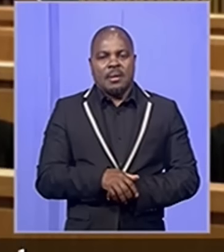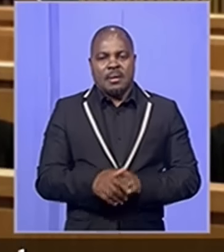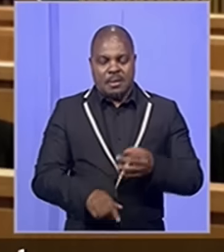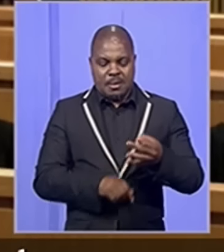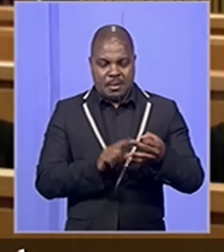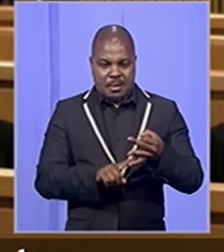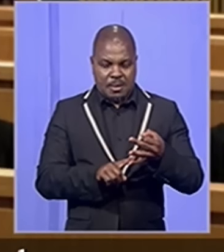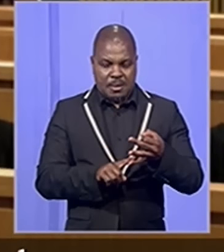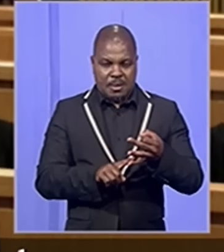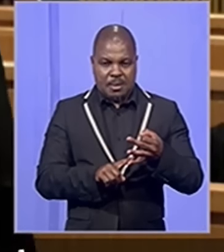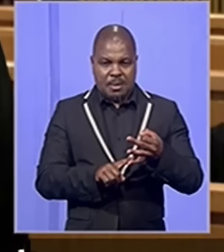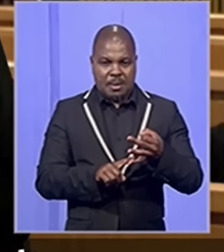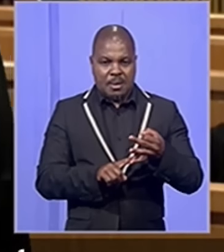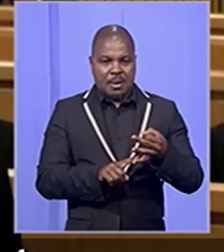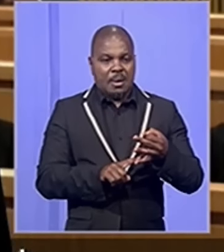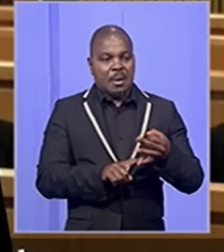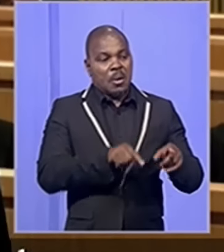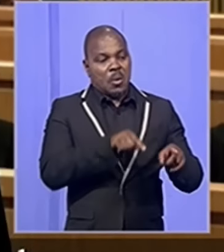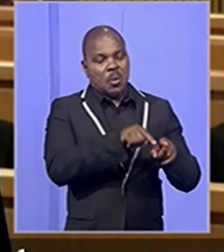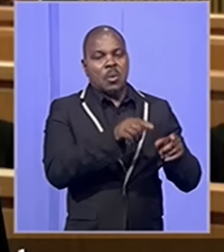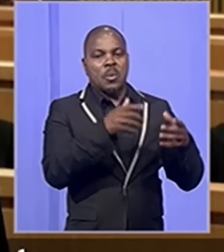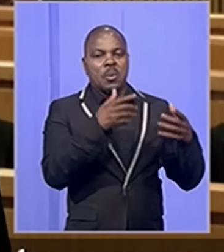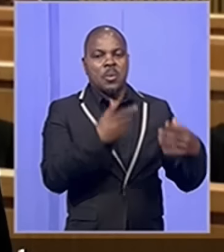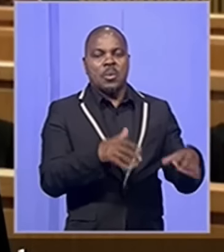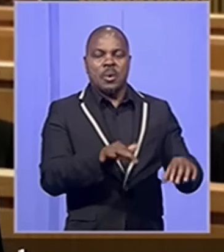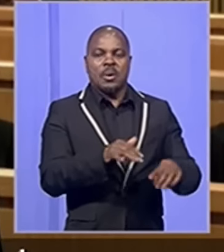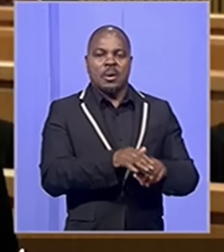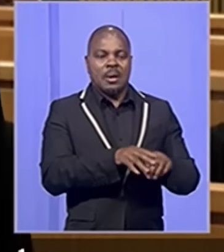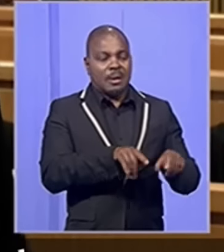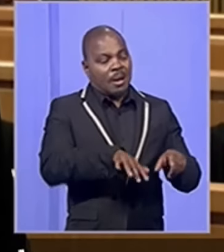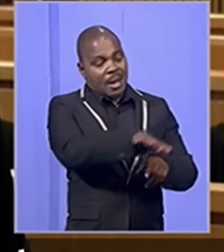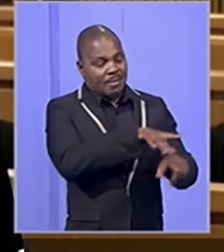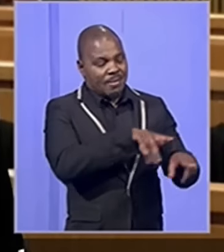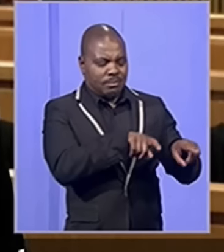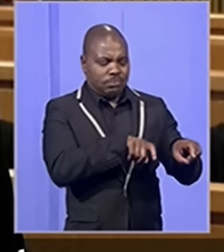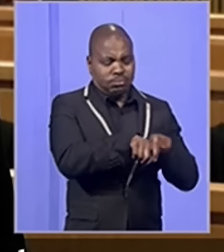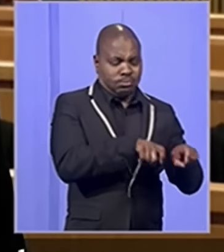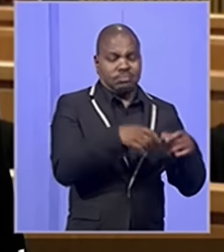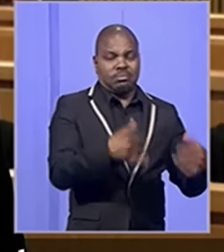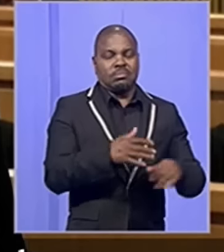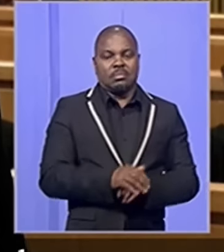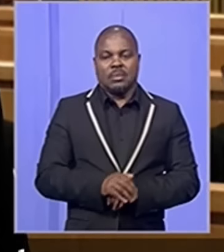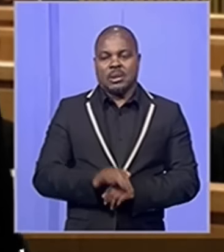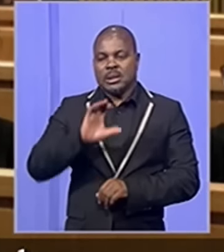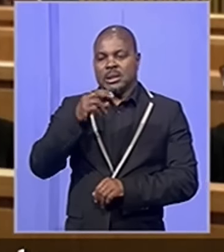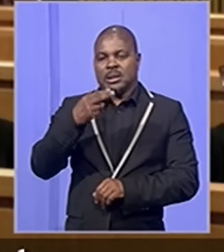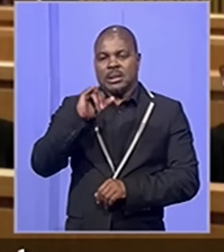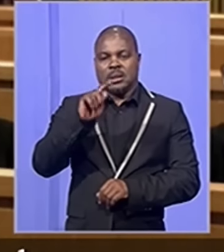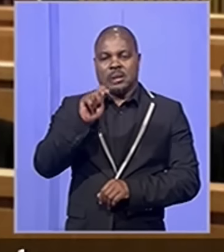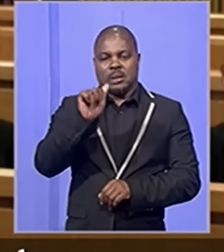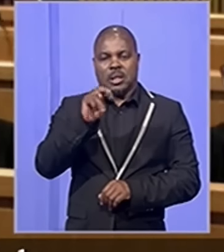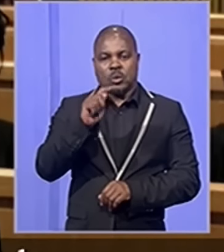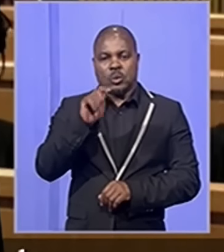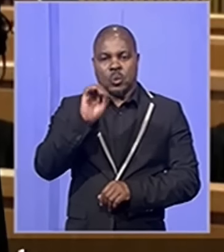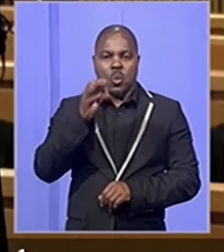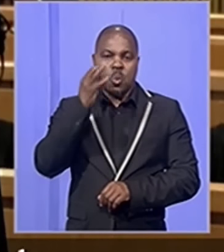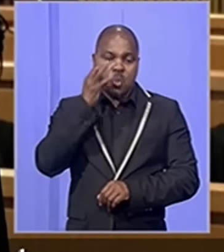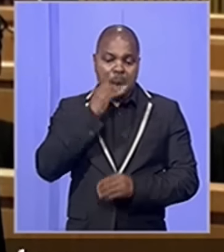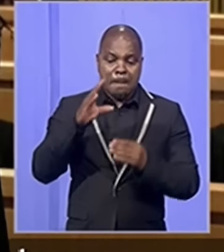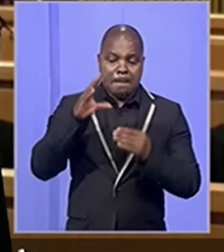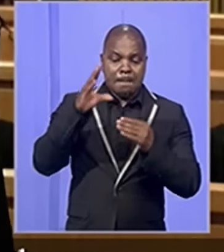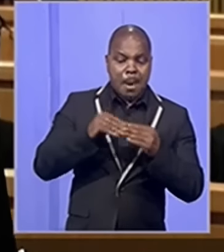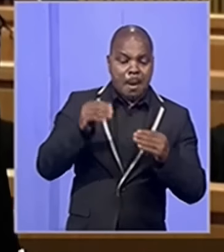and a highly competitive space. Chitando are MKP ka se khutlisi botokololo ntle